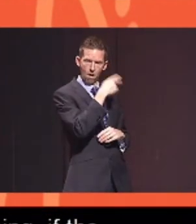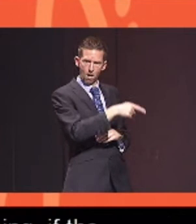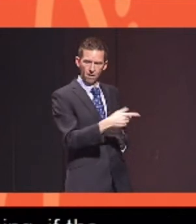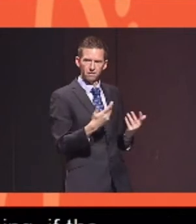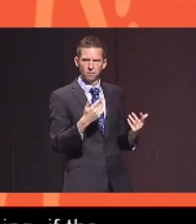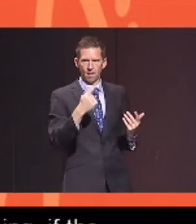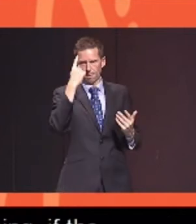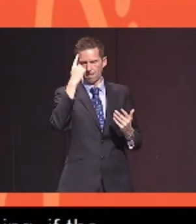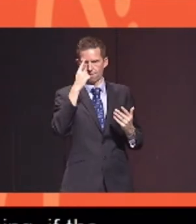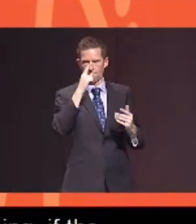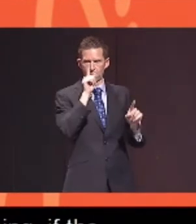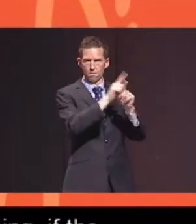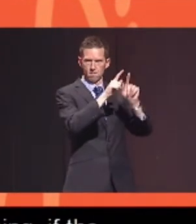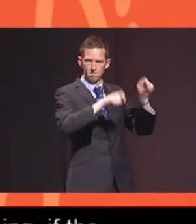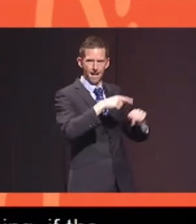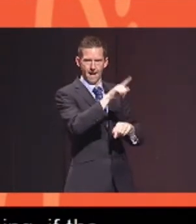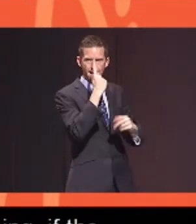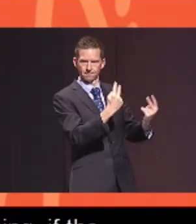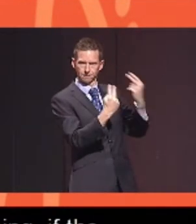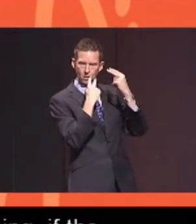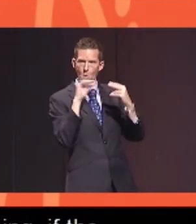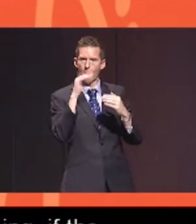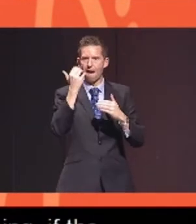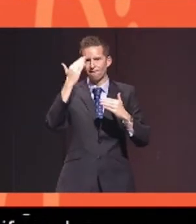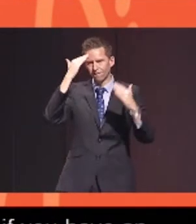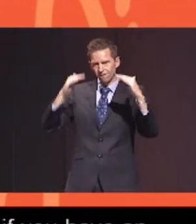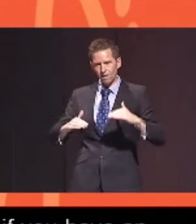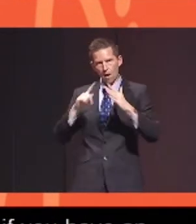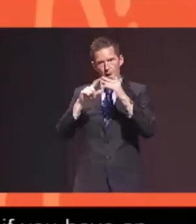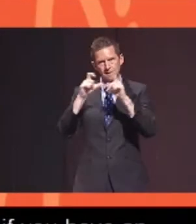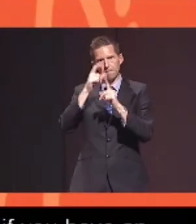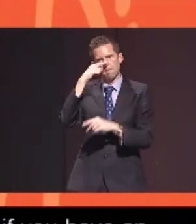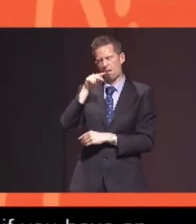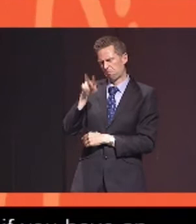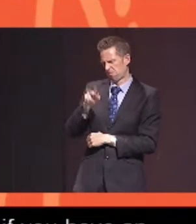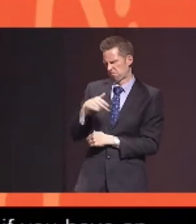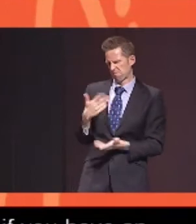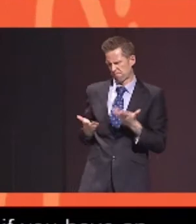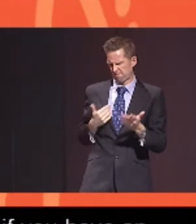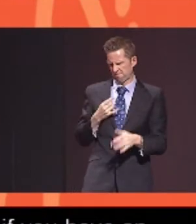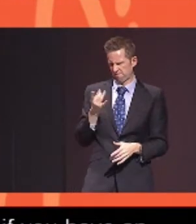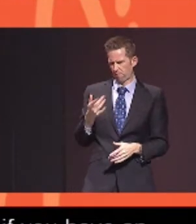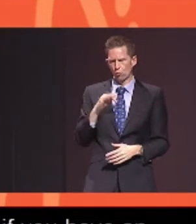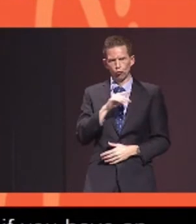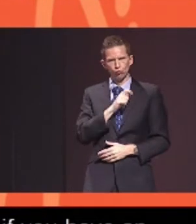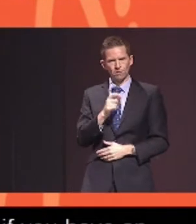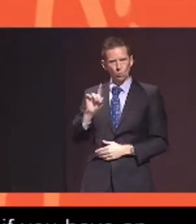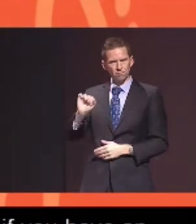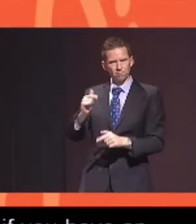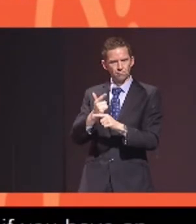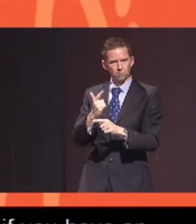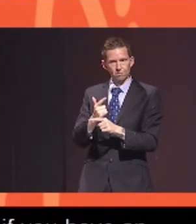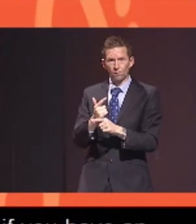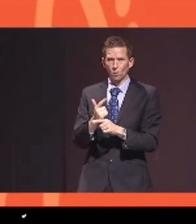cannot recognize you, or if you have an intellectual disability, nobody will trust what you are saying. So the